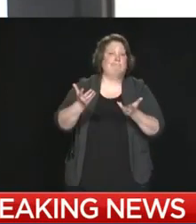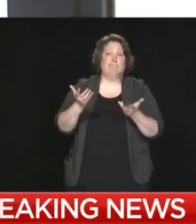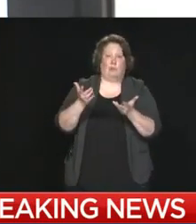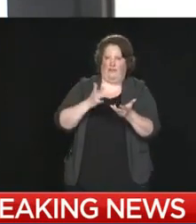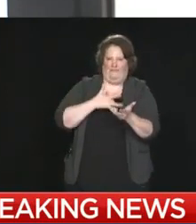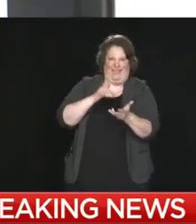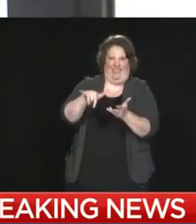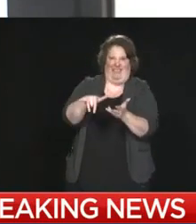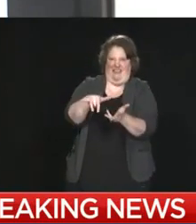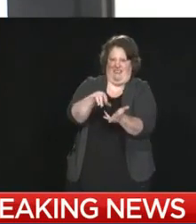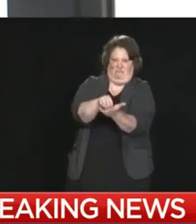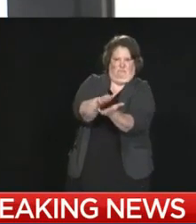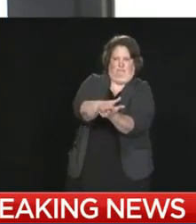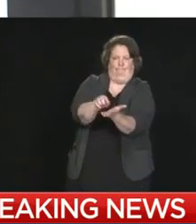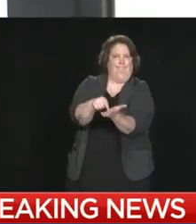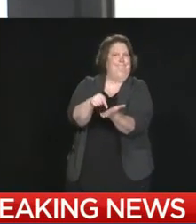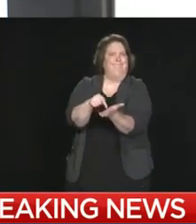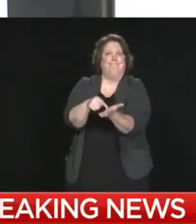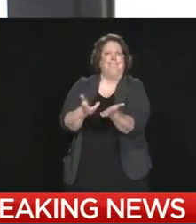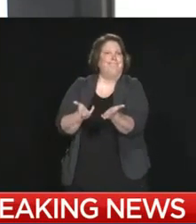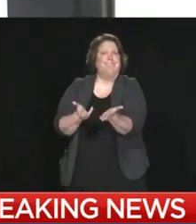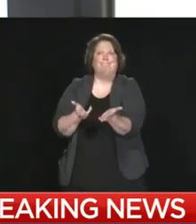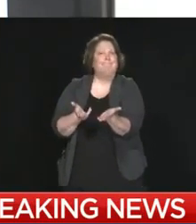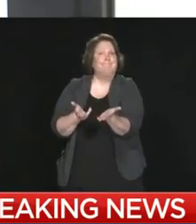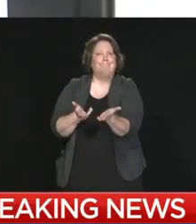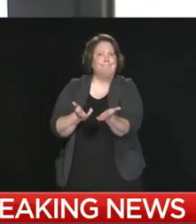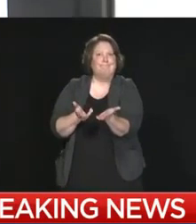based on estimates or